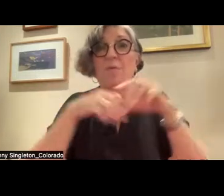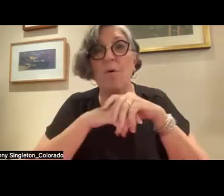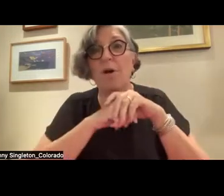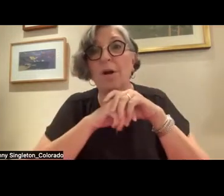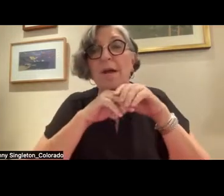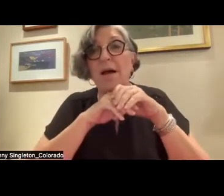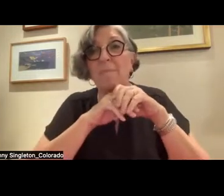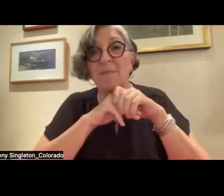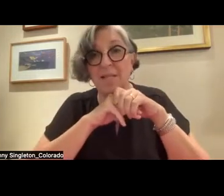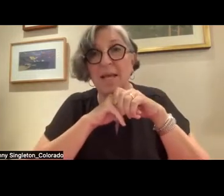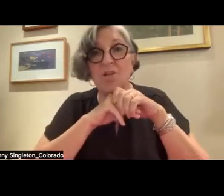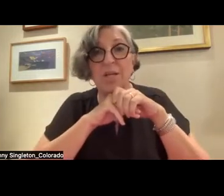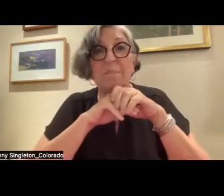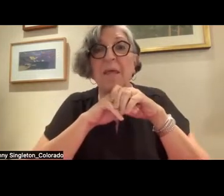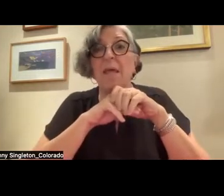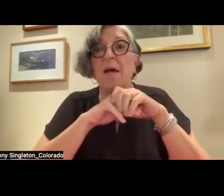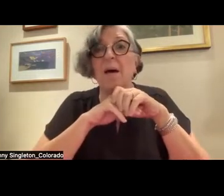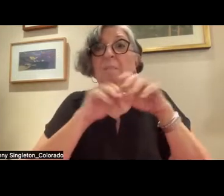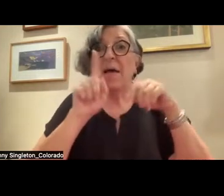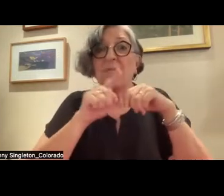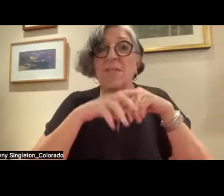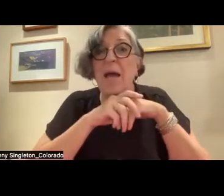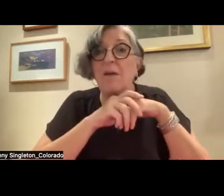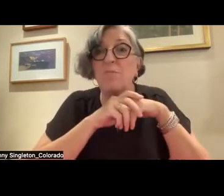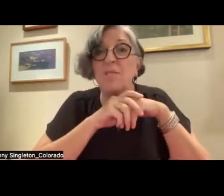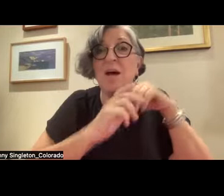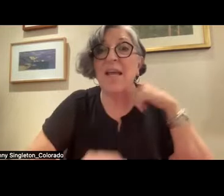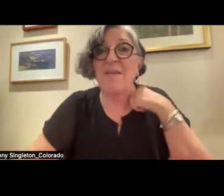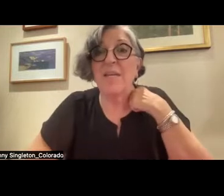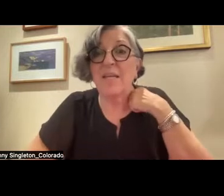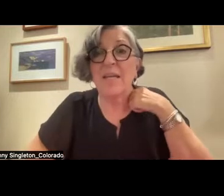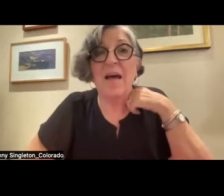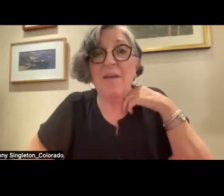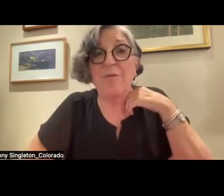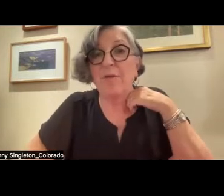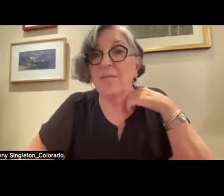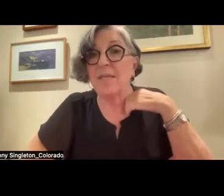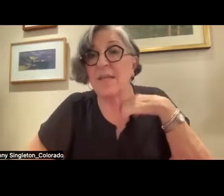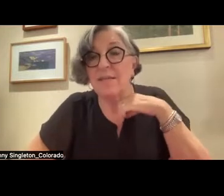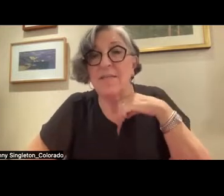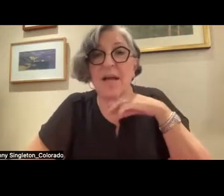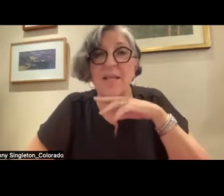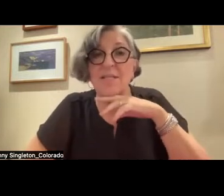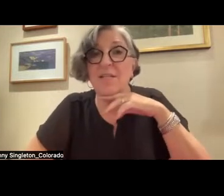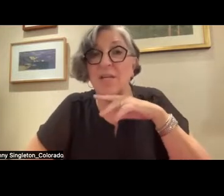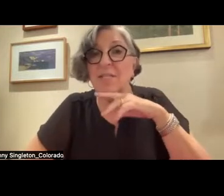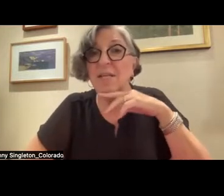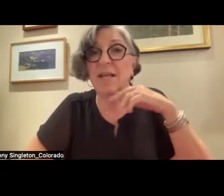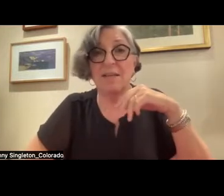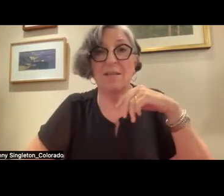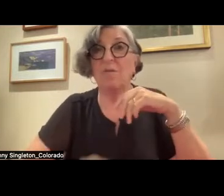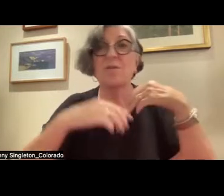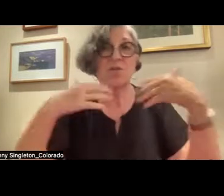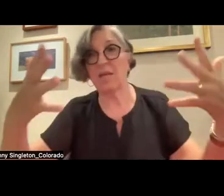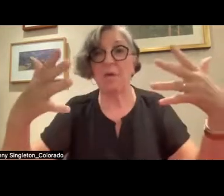competing for selection. But this pattern was not evident in high frequency signs, suggesting